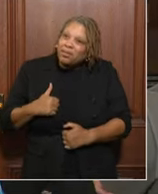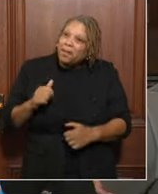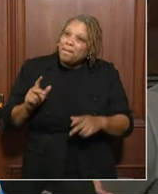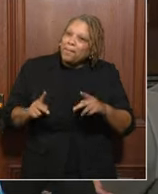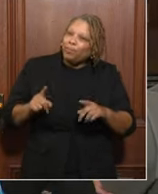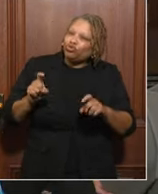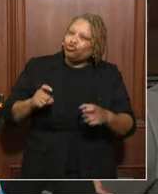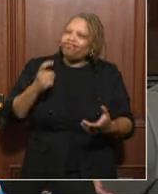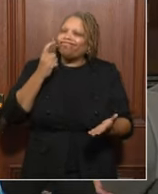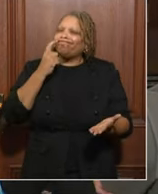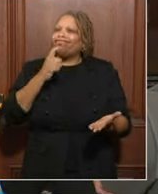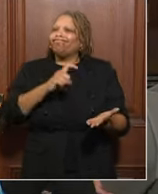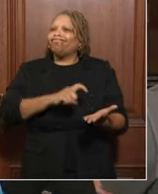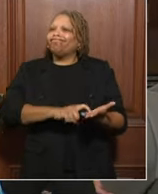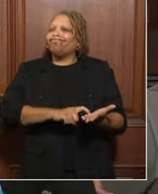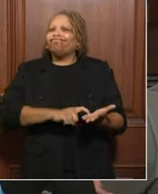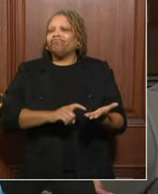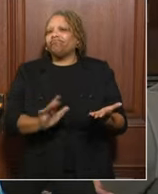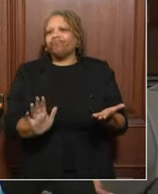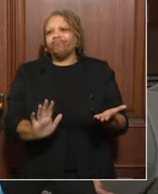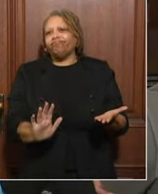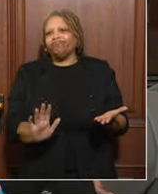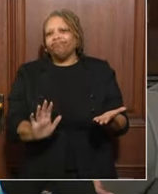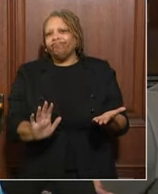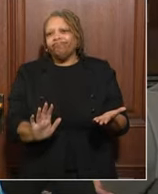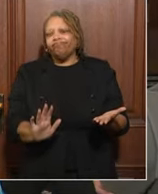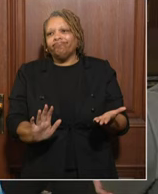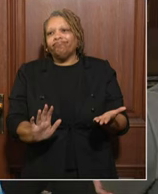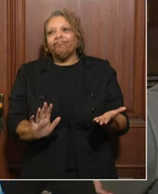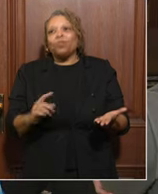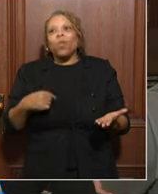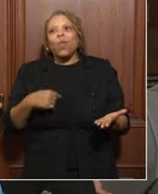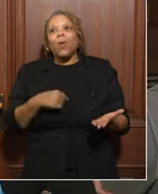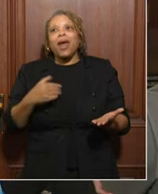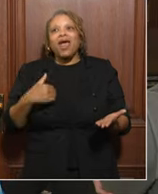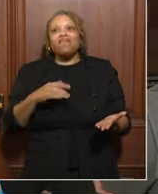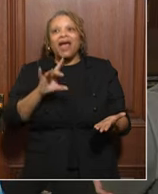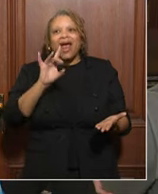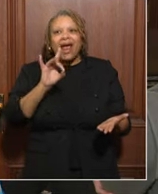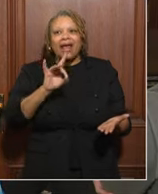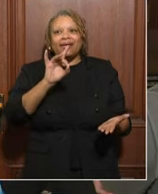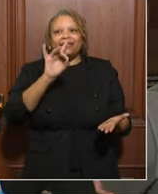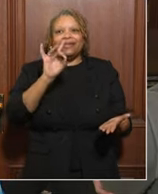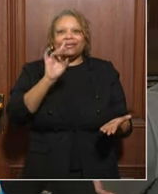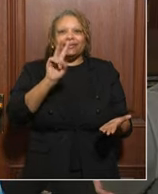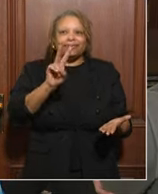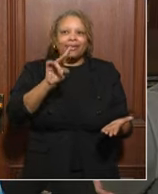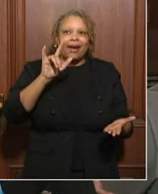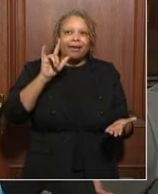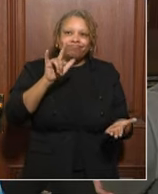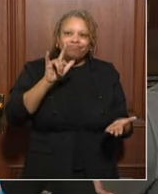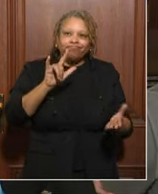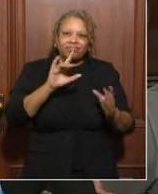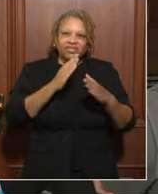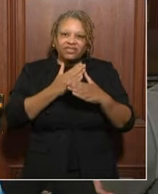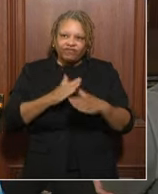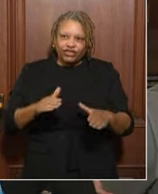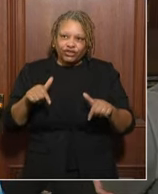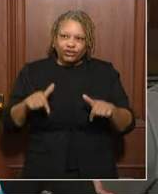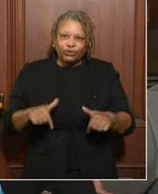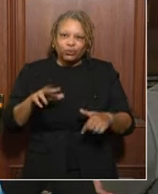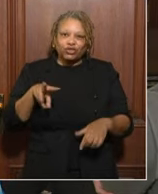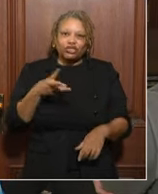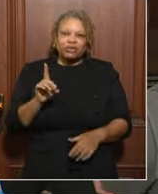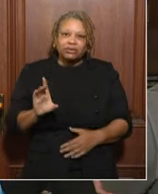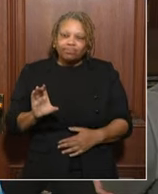seriously, because we had the 82nd Airborne Division on the banks of Washington, D.C. So take